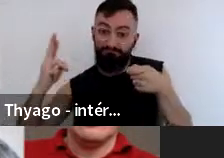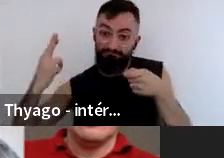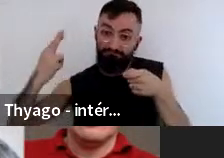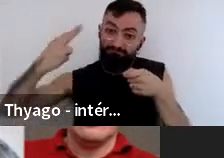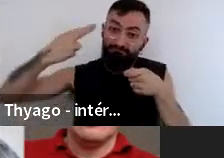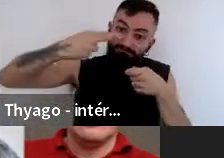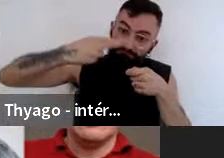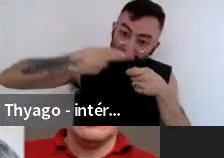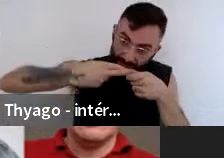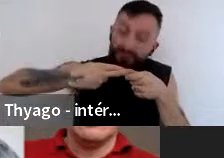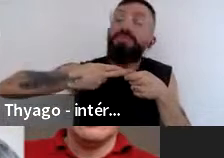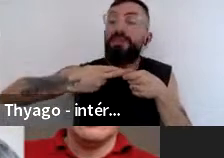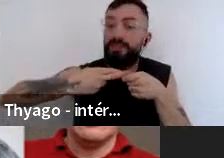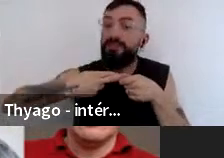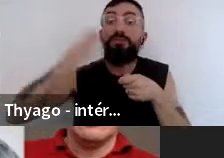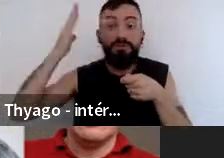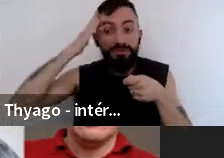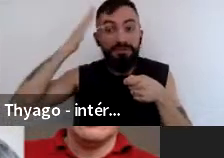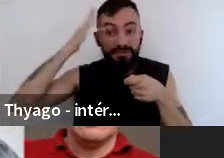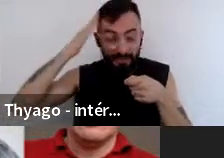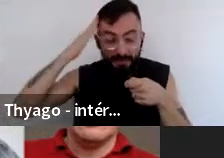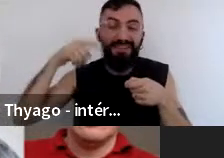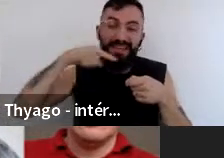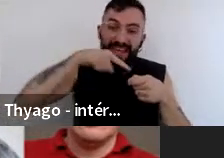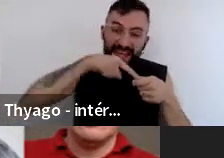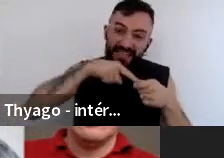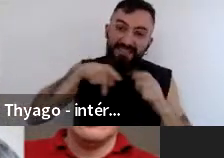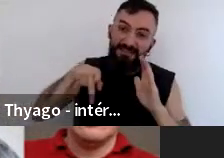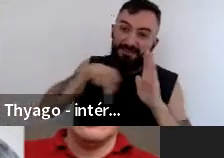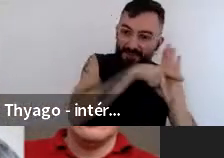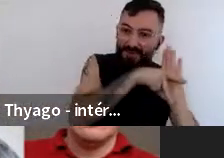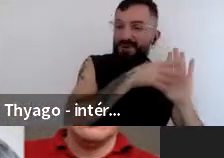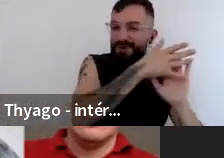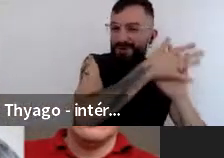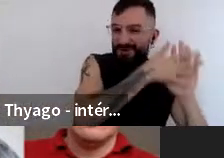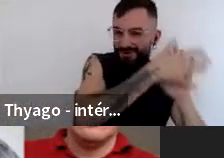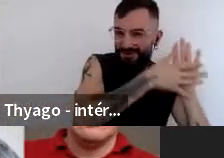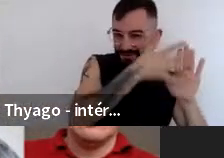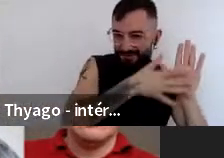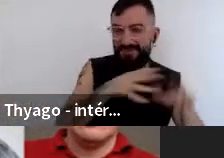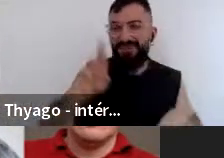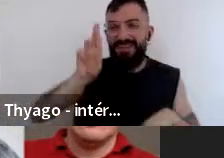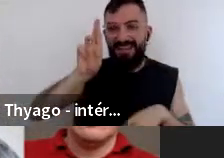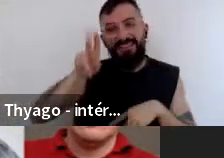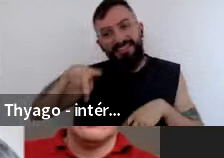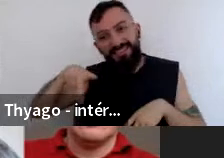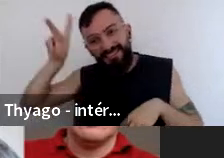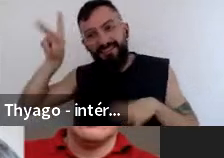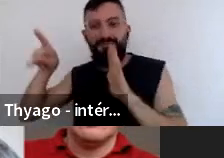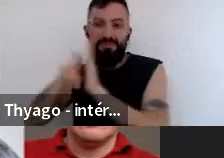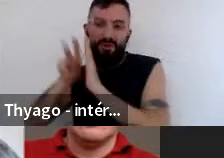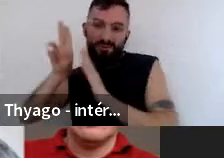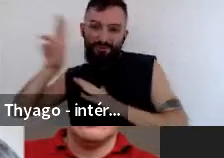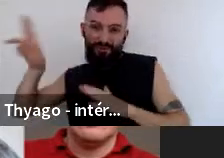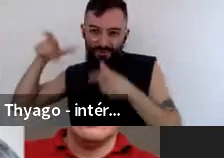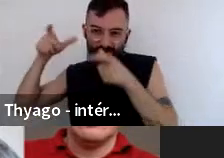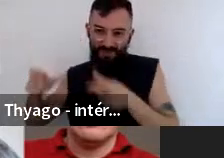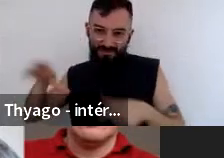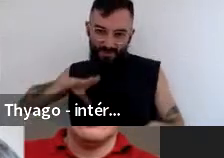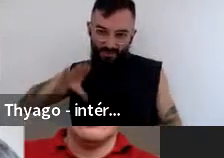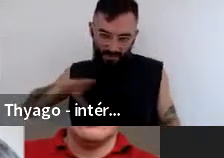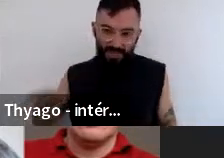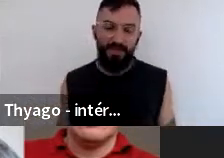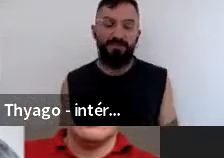to the initial letter of the corresponding Portuguese toponym. The